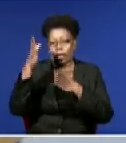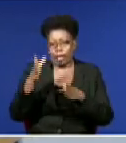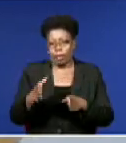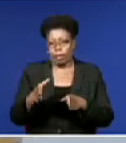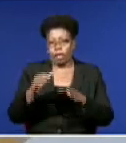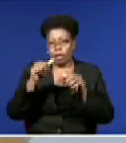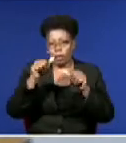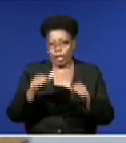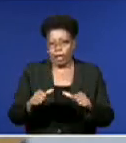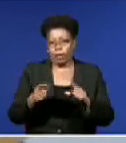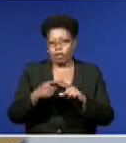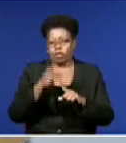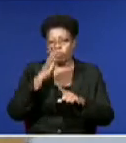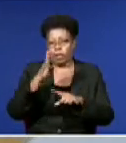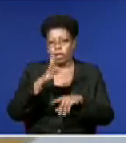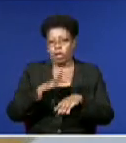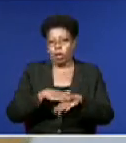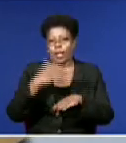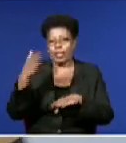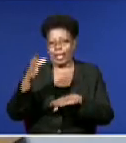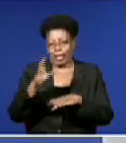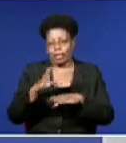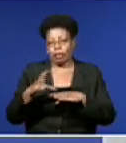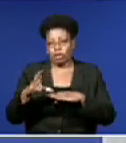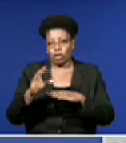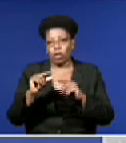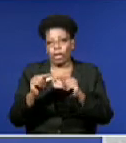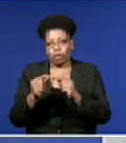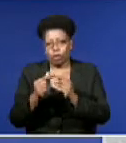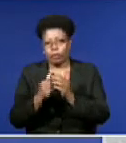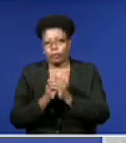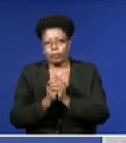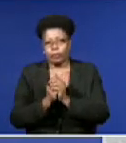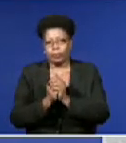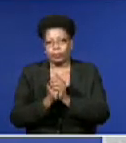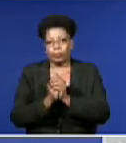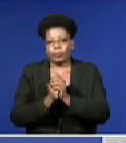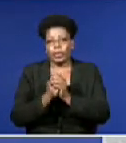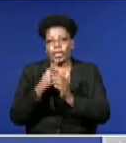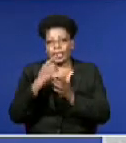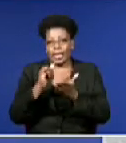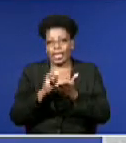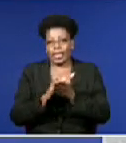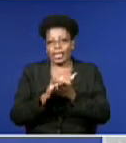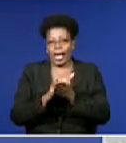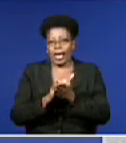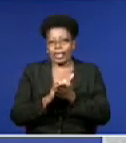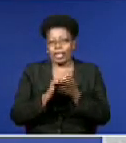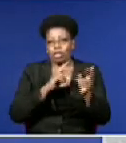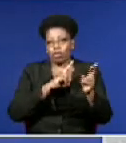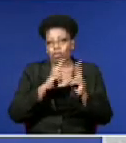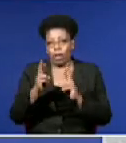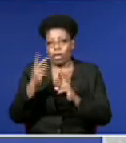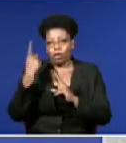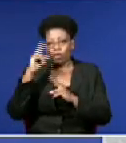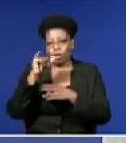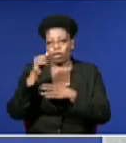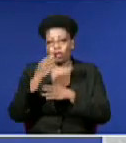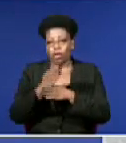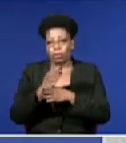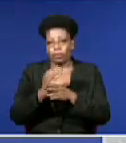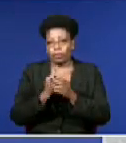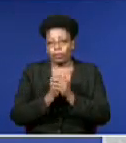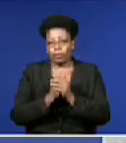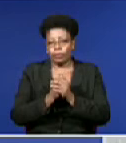will be able to be on that commission. Now, Miller went on to say that he is fully prepared for the task at